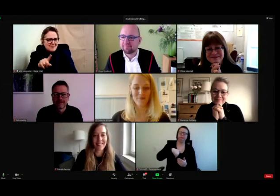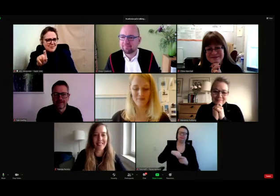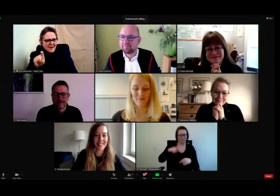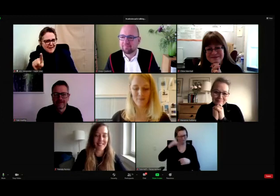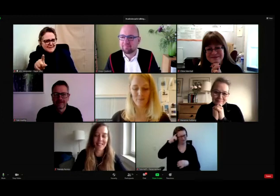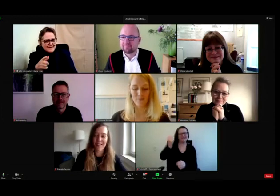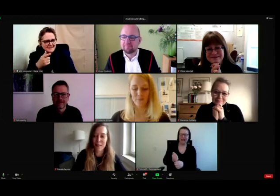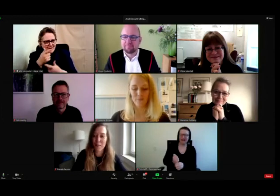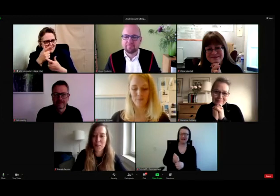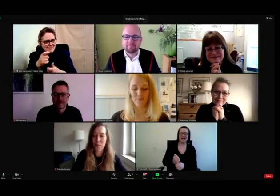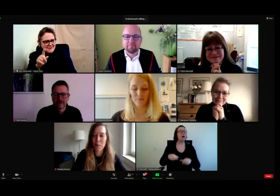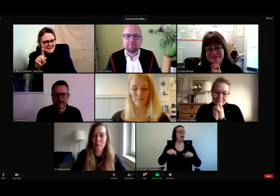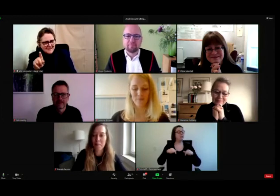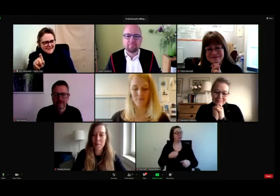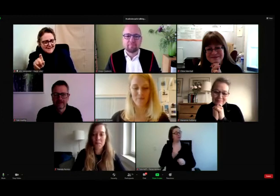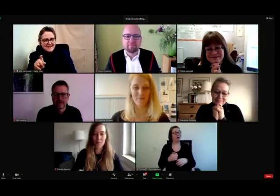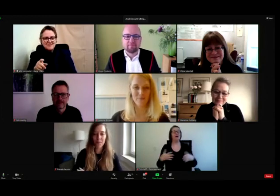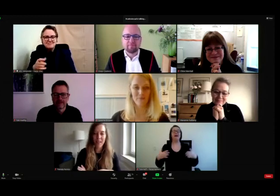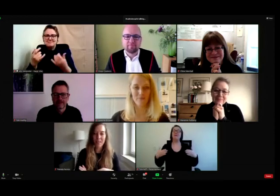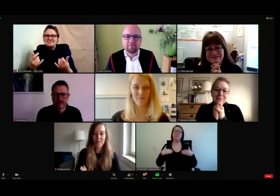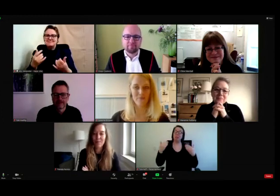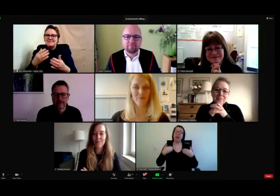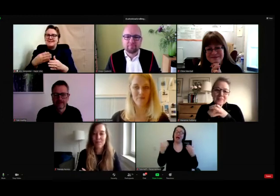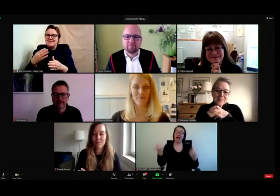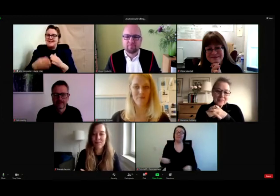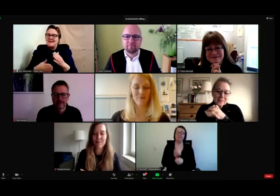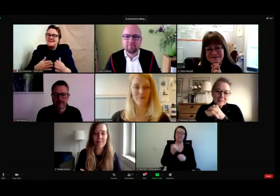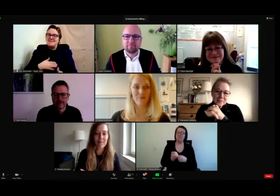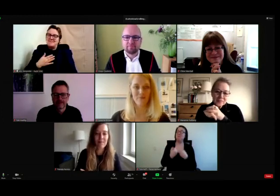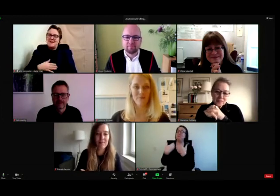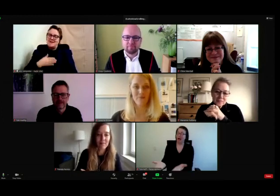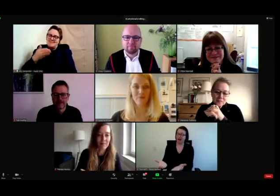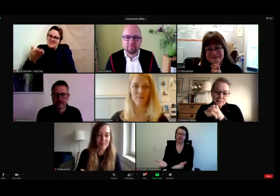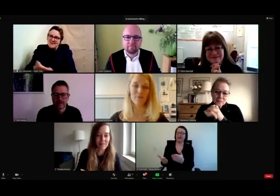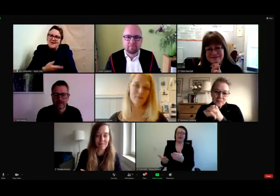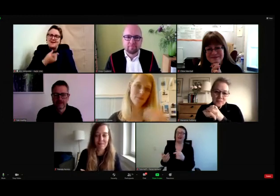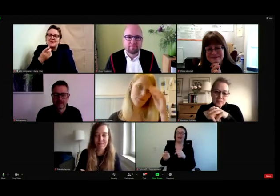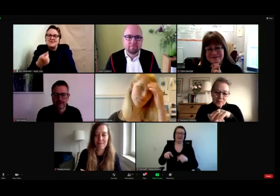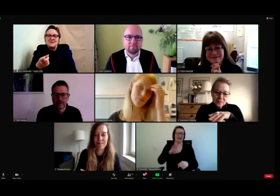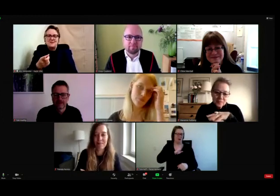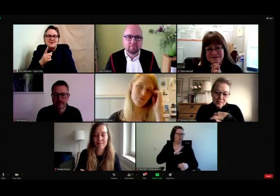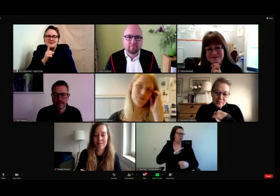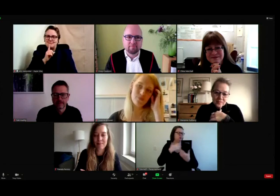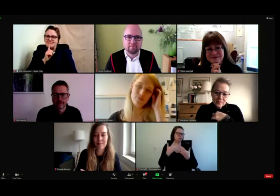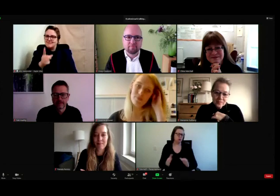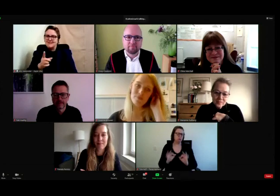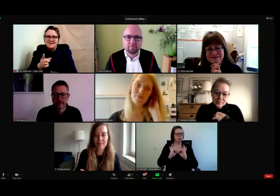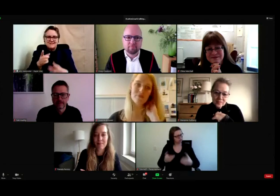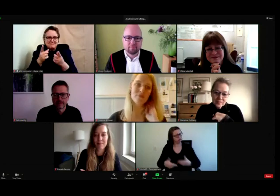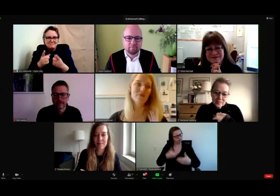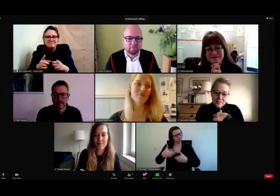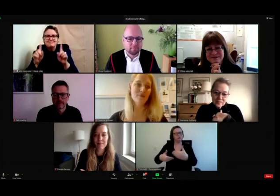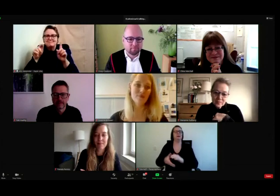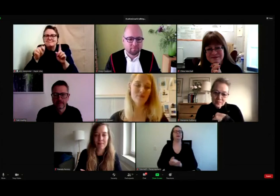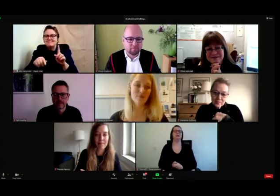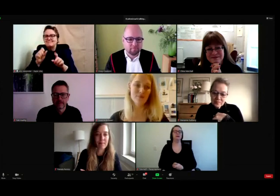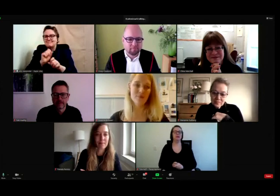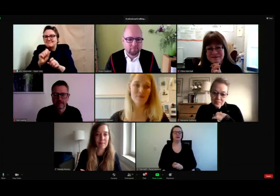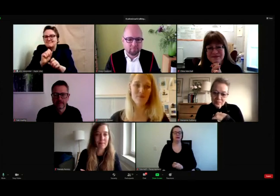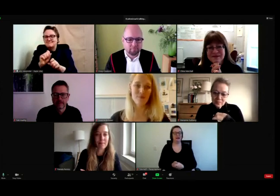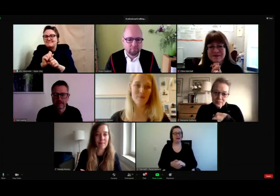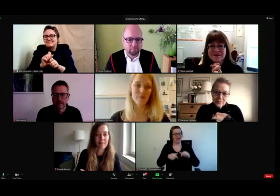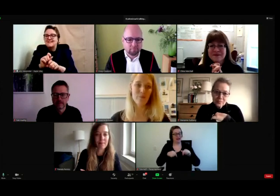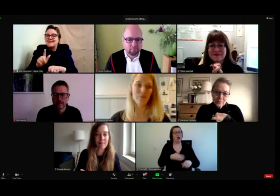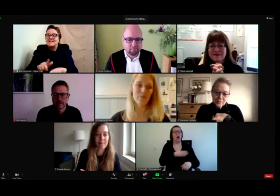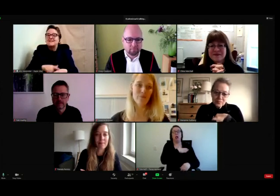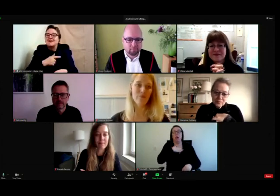the end, I'm so happy that we gave the job to you and you made a success out of it. In this long but also